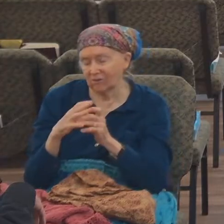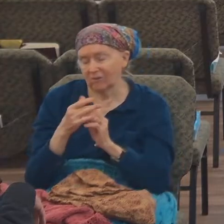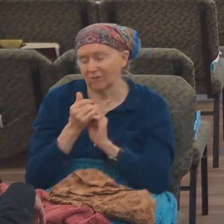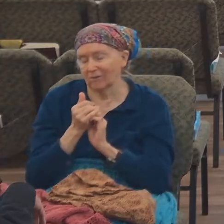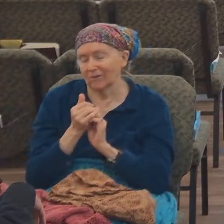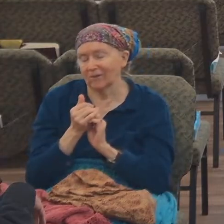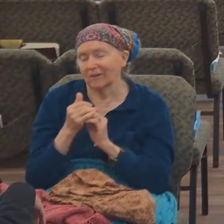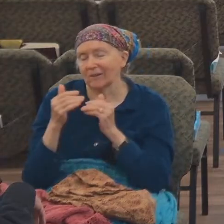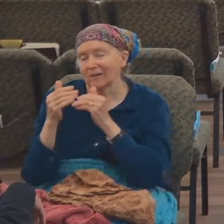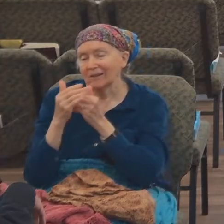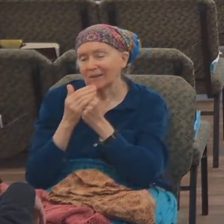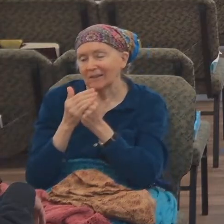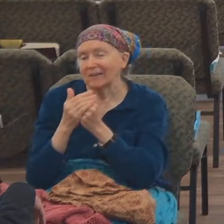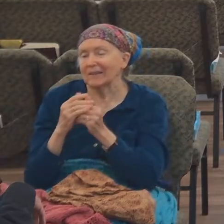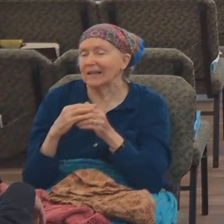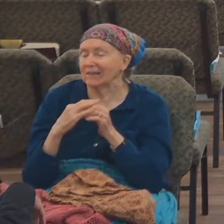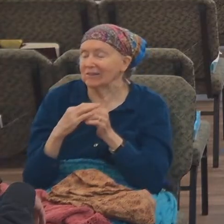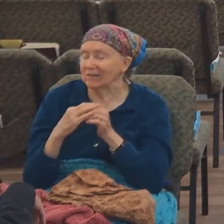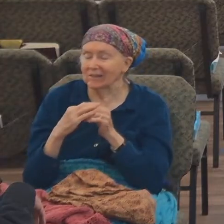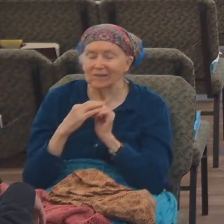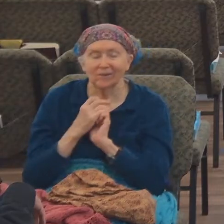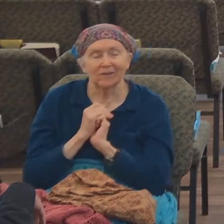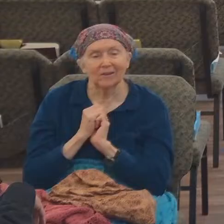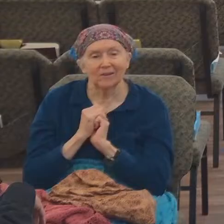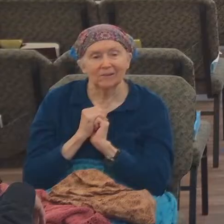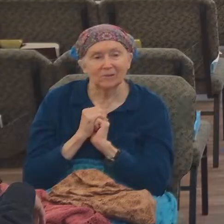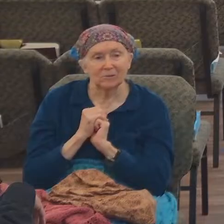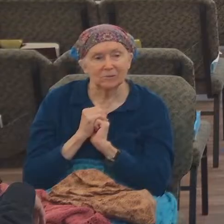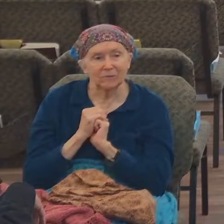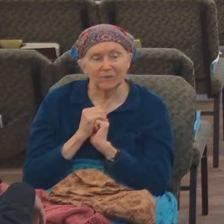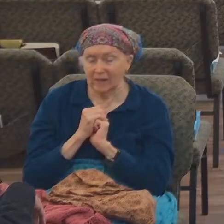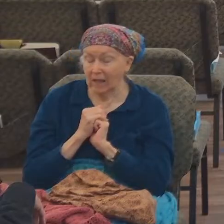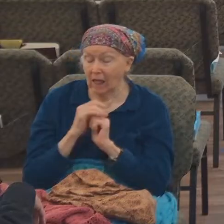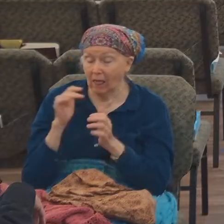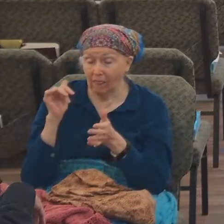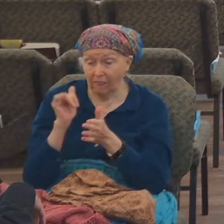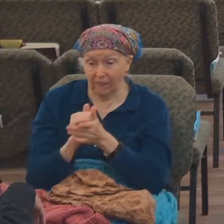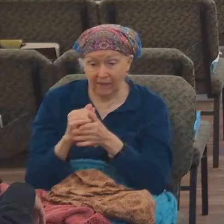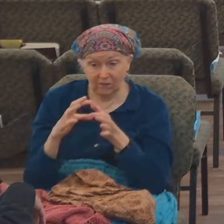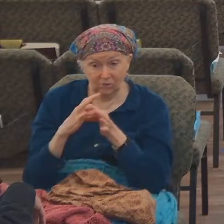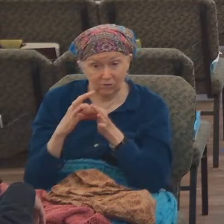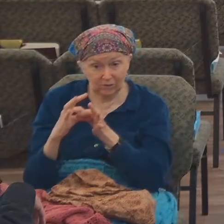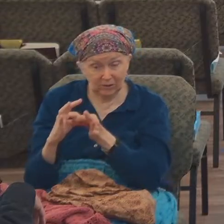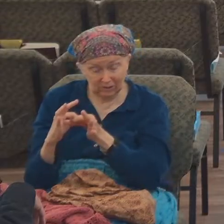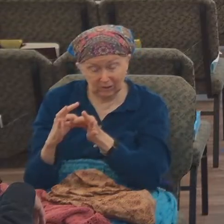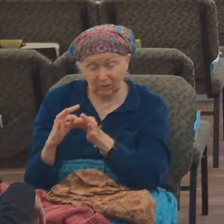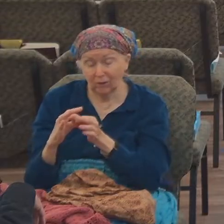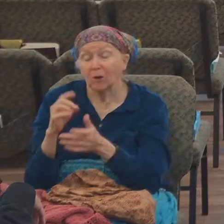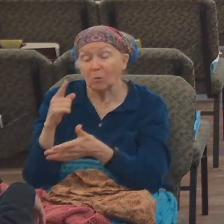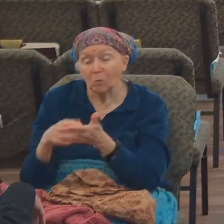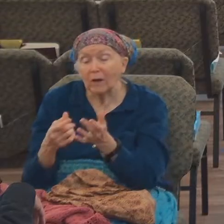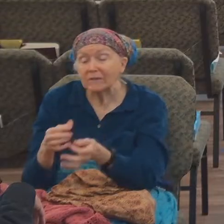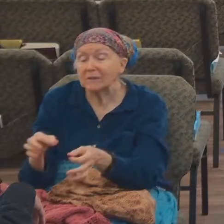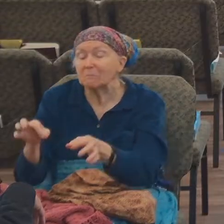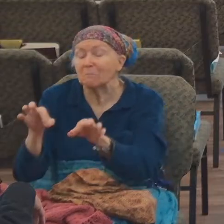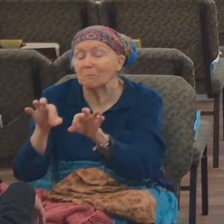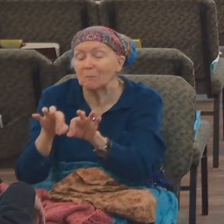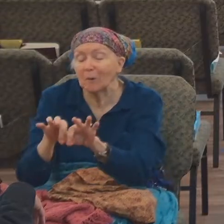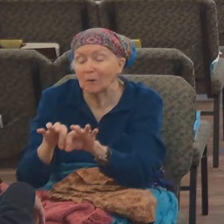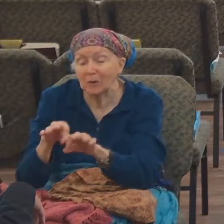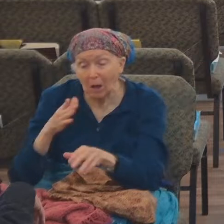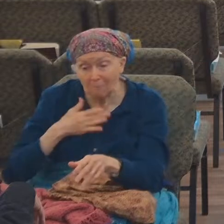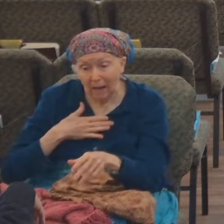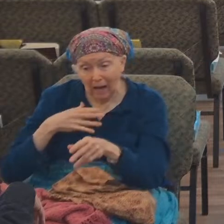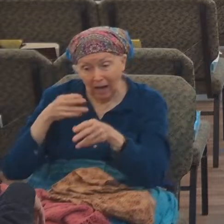turning it upside down. Okay, like in other words, this is where it's at, right here, okay? My